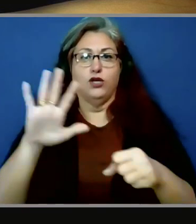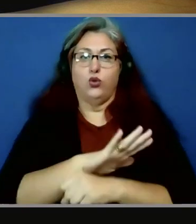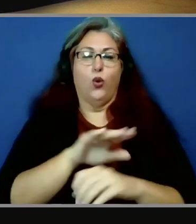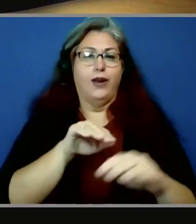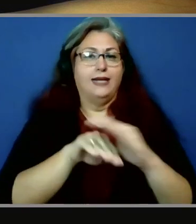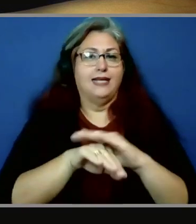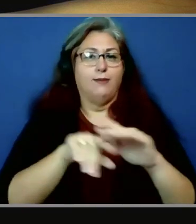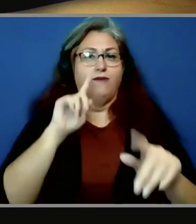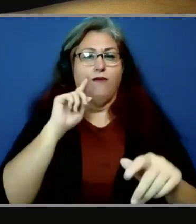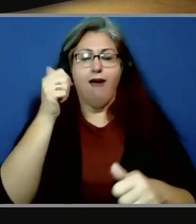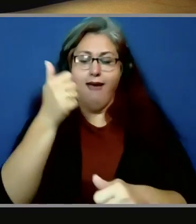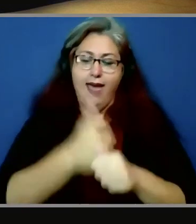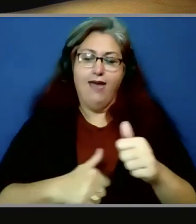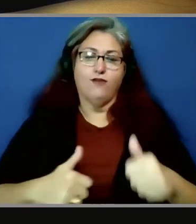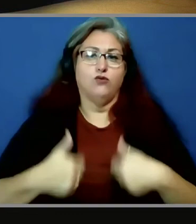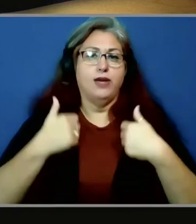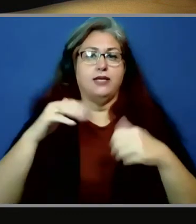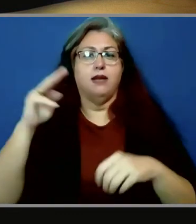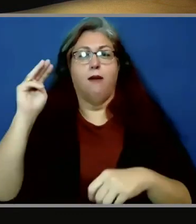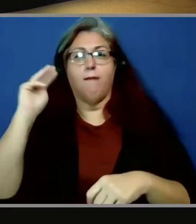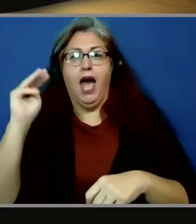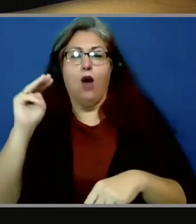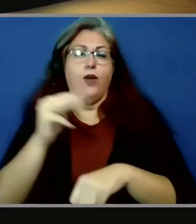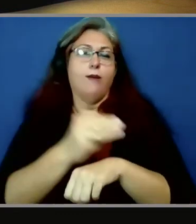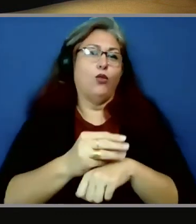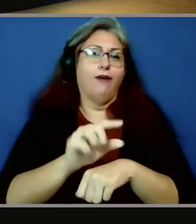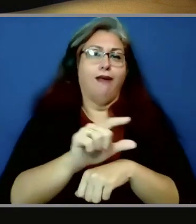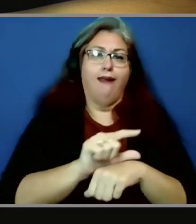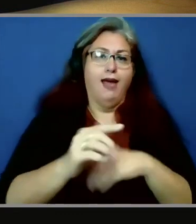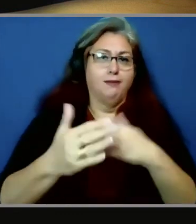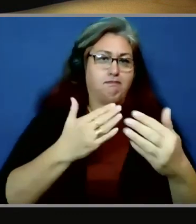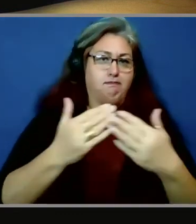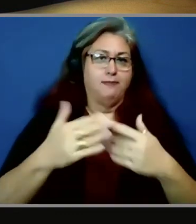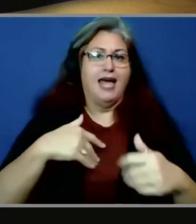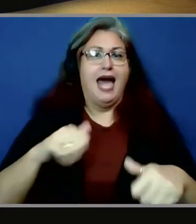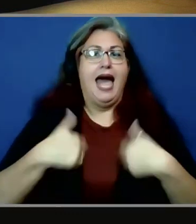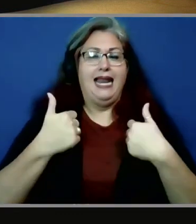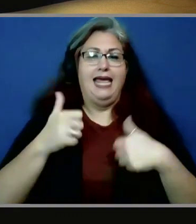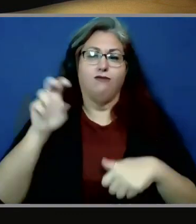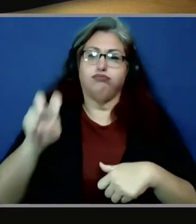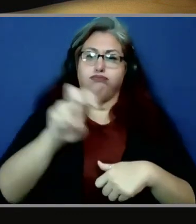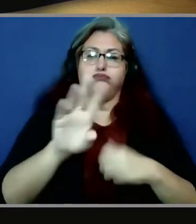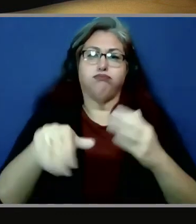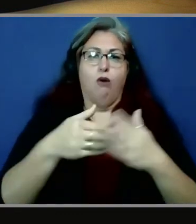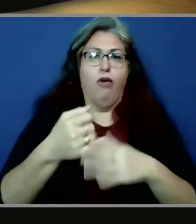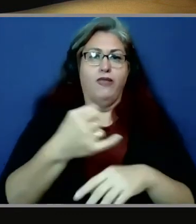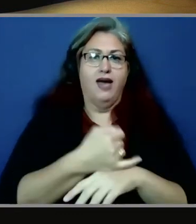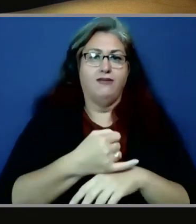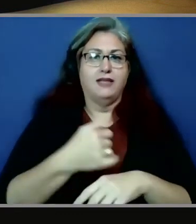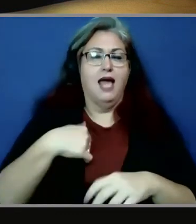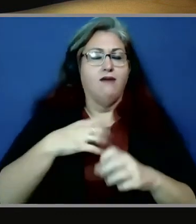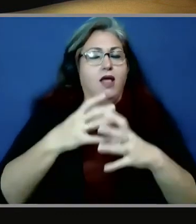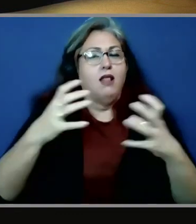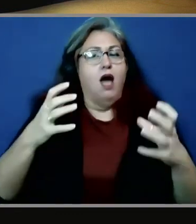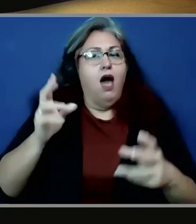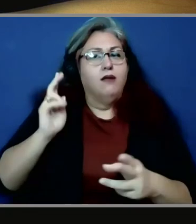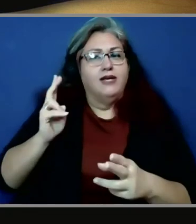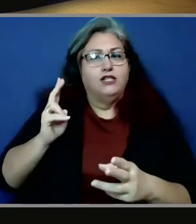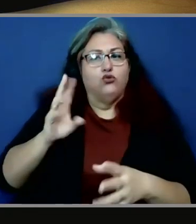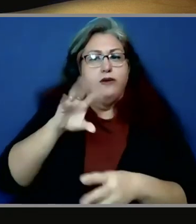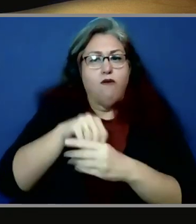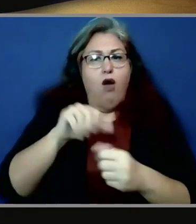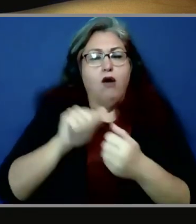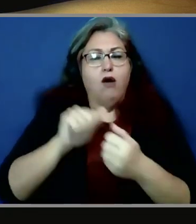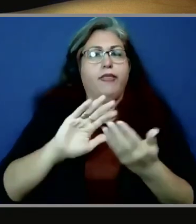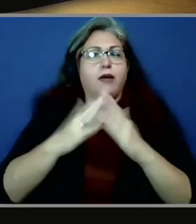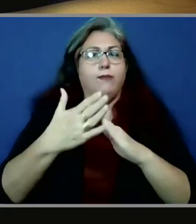every resident of Maui, Molokai, or Lanai. I've lived on all 3 islands. I have a long history of being in community